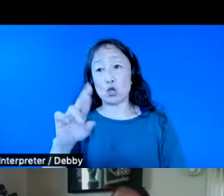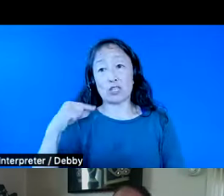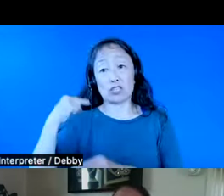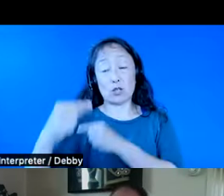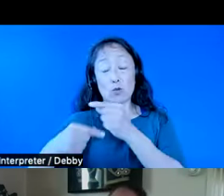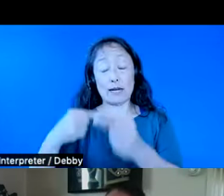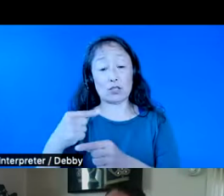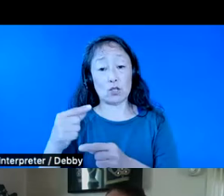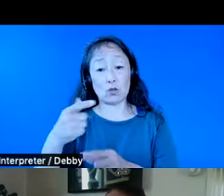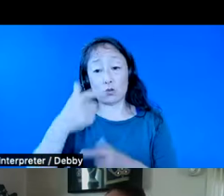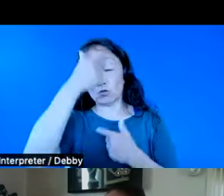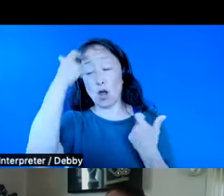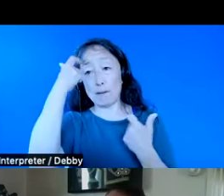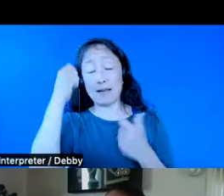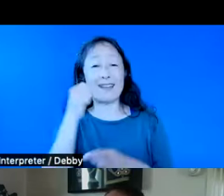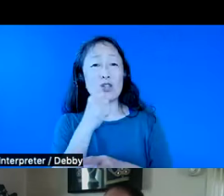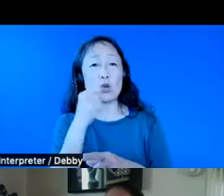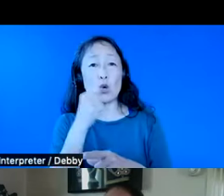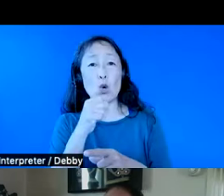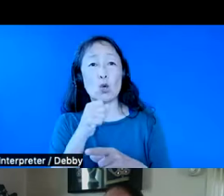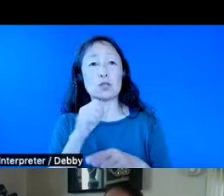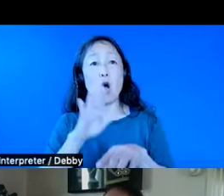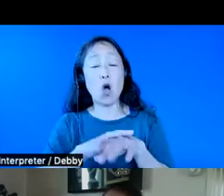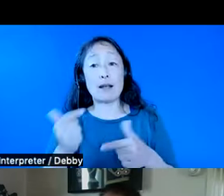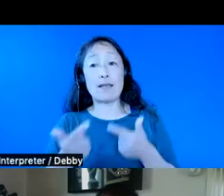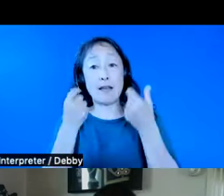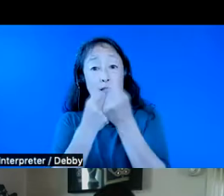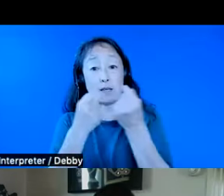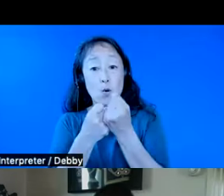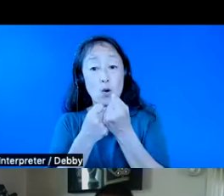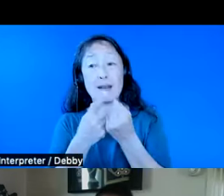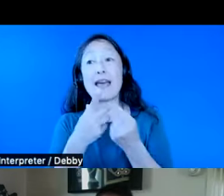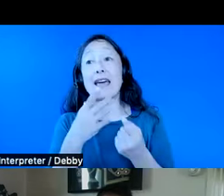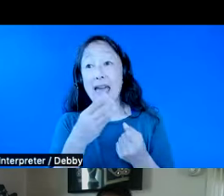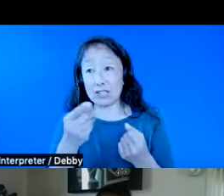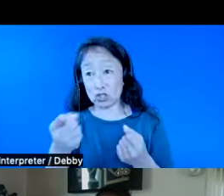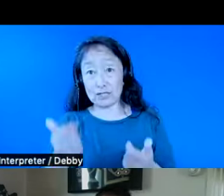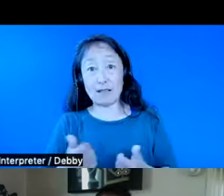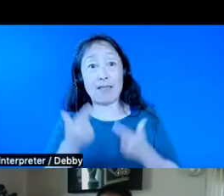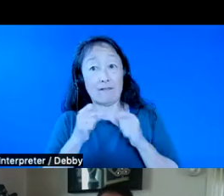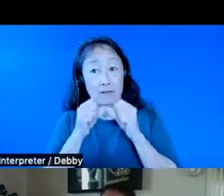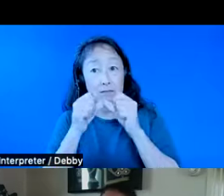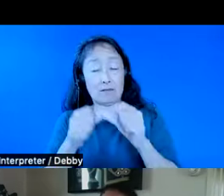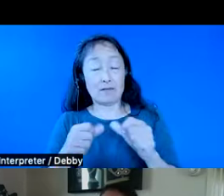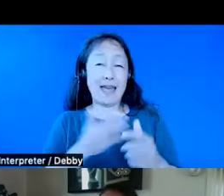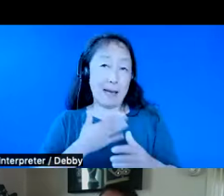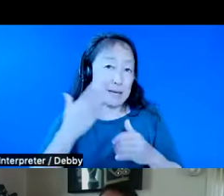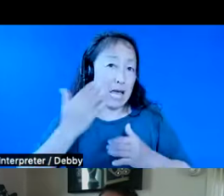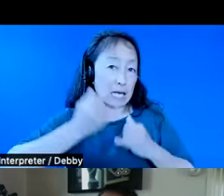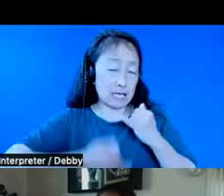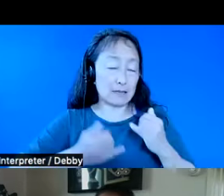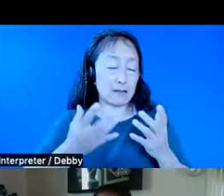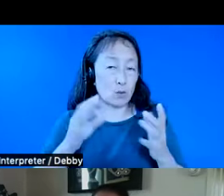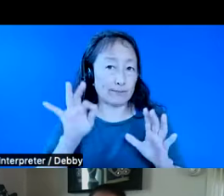support. She did survive, so it's a happy end. This is a happy ending. I just want to say that. The little boy was,